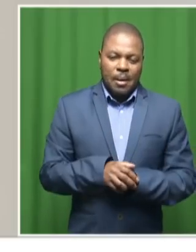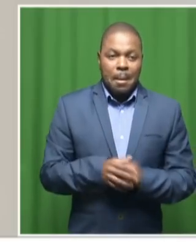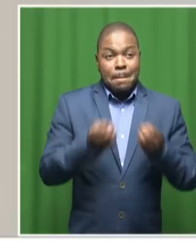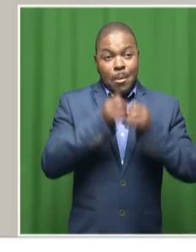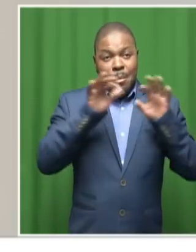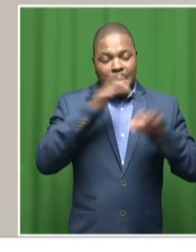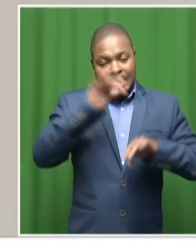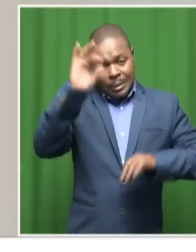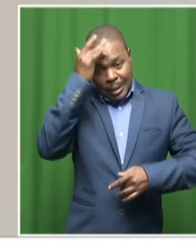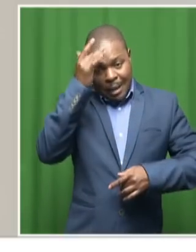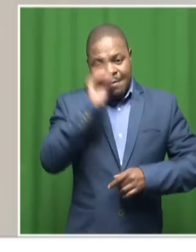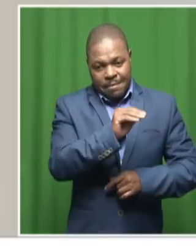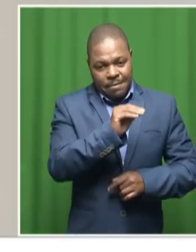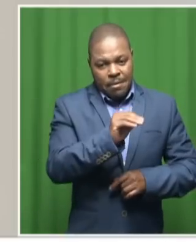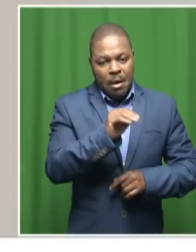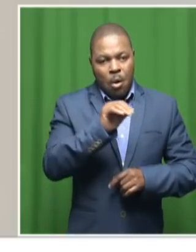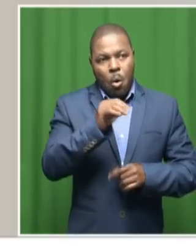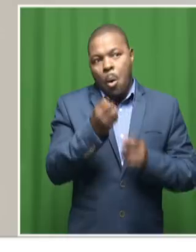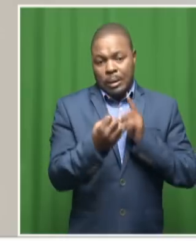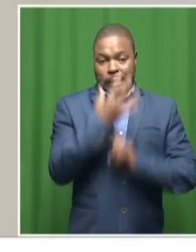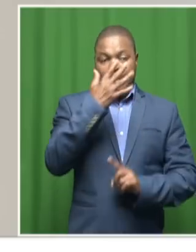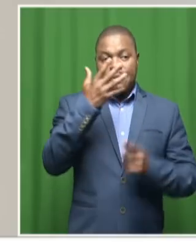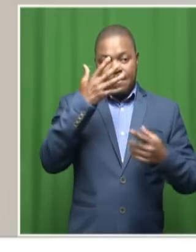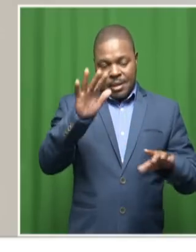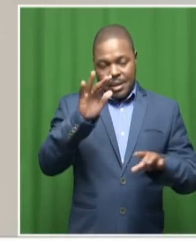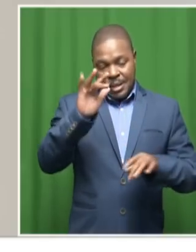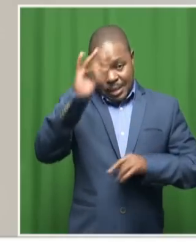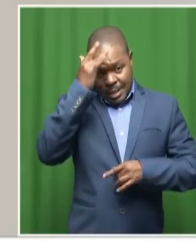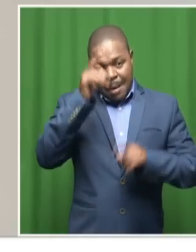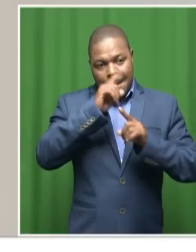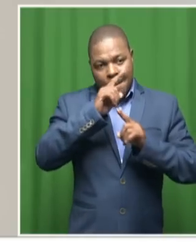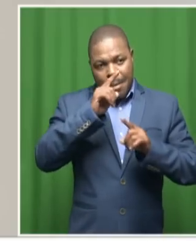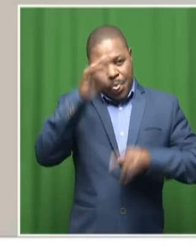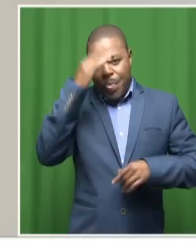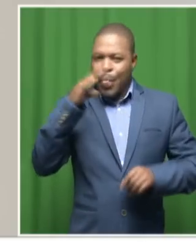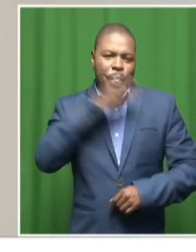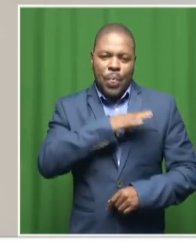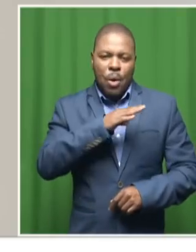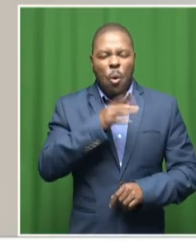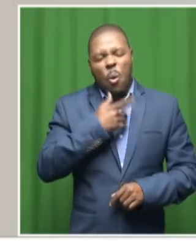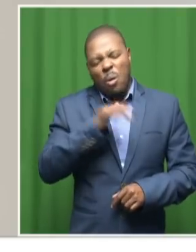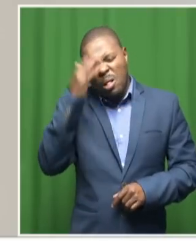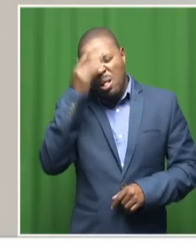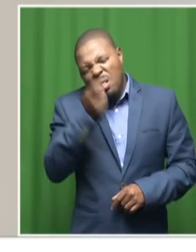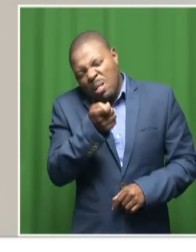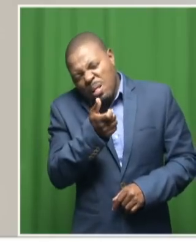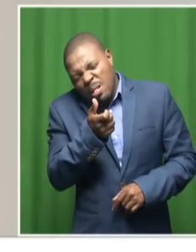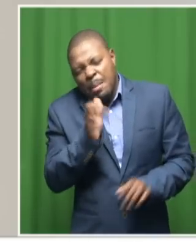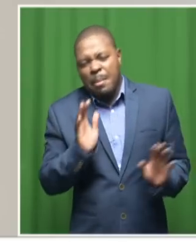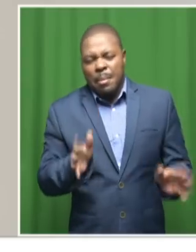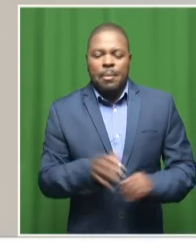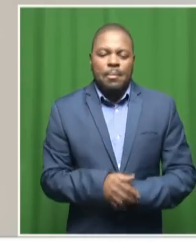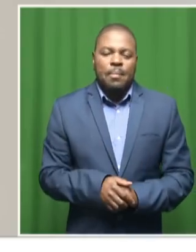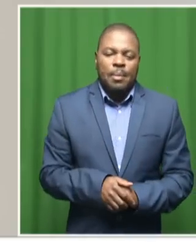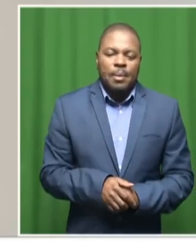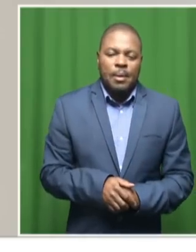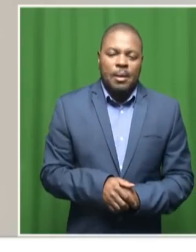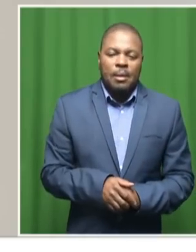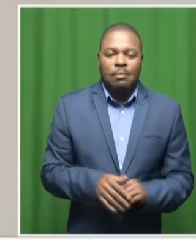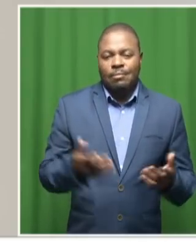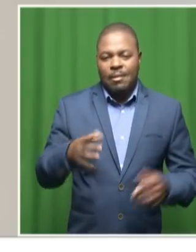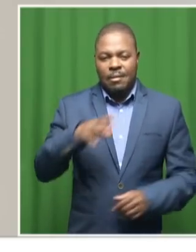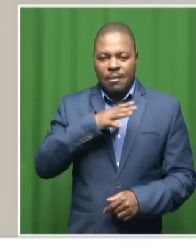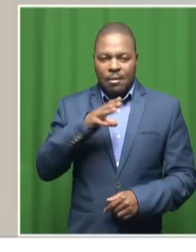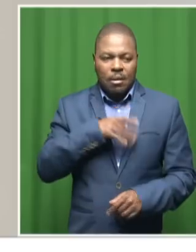and been infected and not been sick even, or been extremely mildly sick from the variant. So